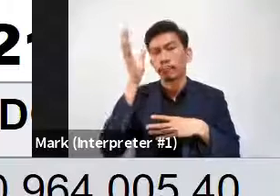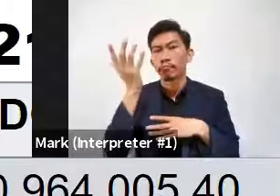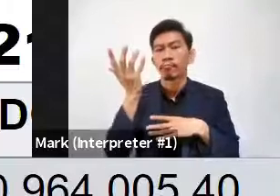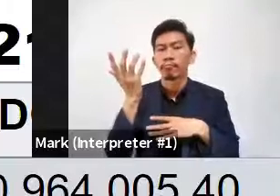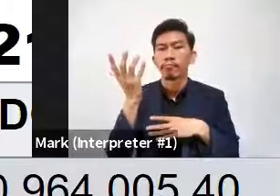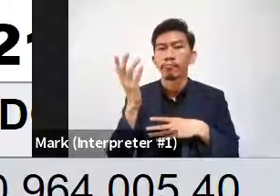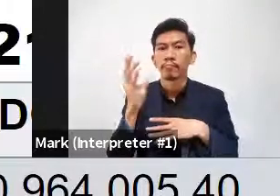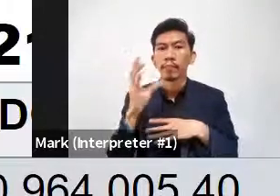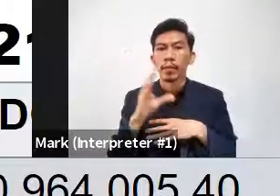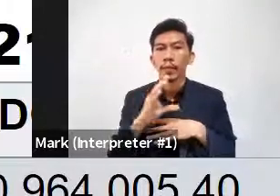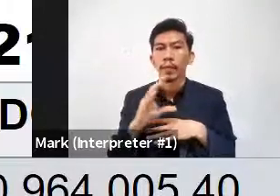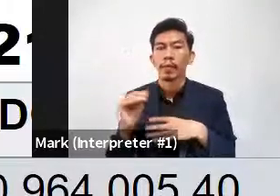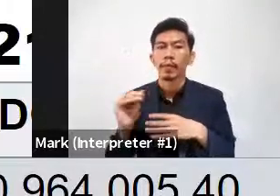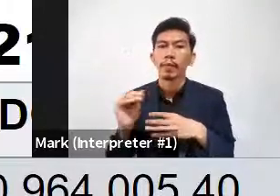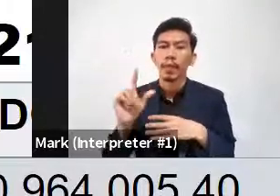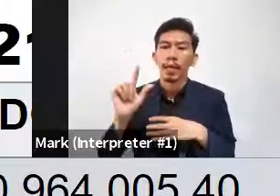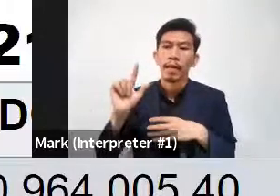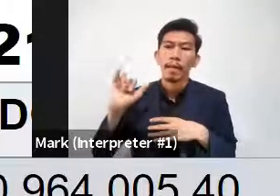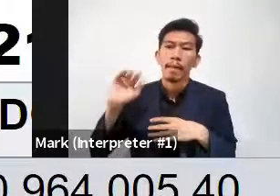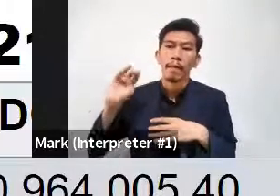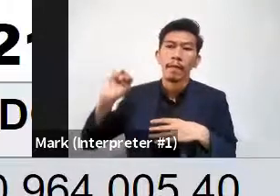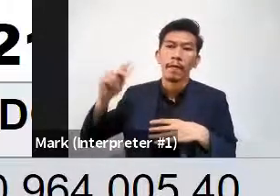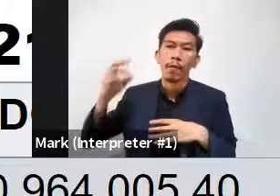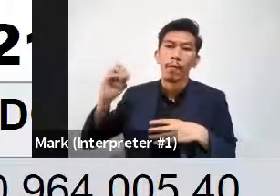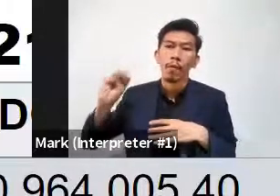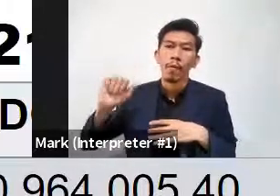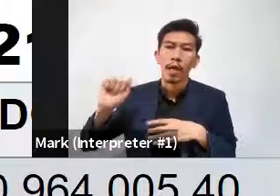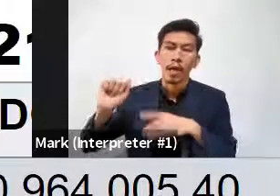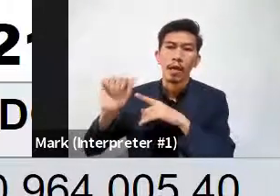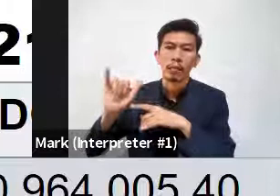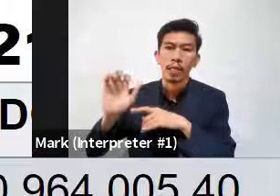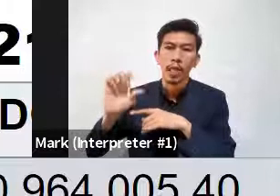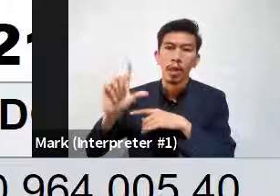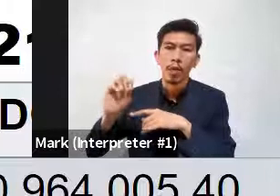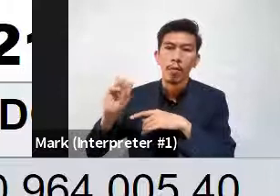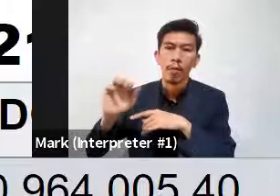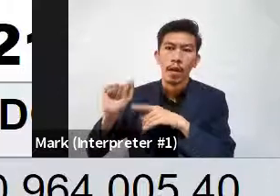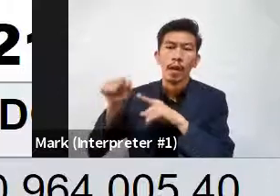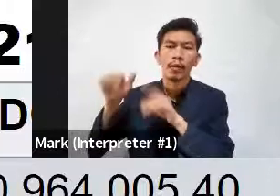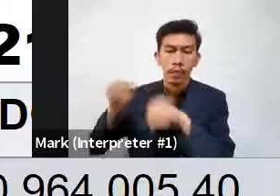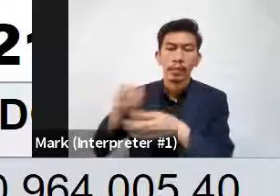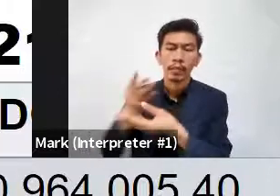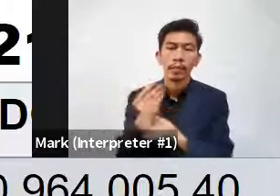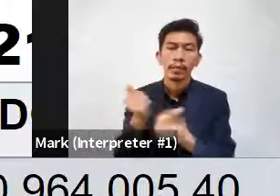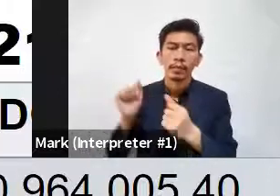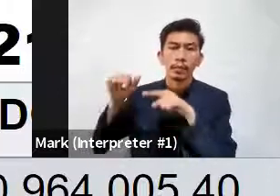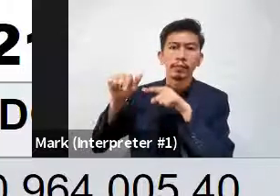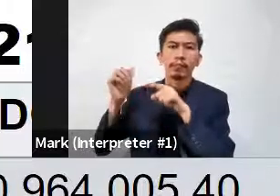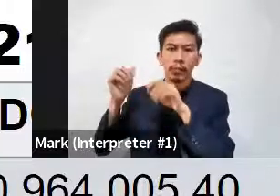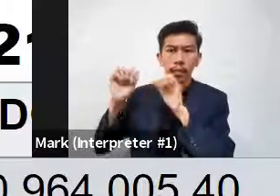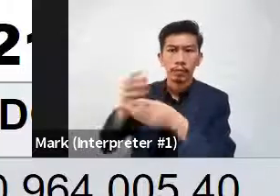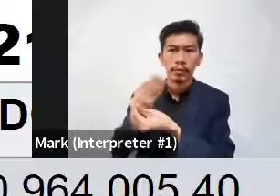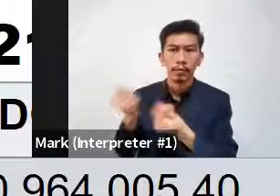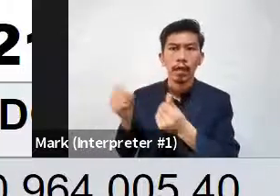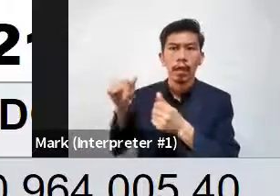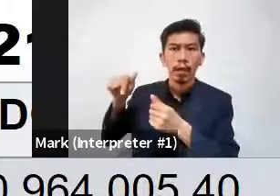the non-Hodgkin's lymphoma, and multiple myeloma. They are already treatable, so they can live longer. Our